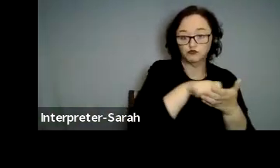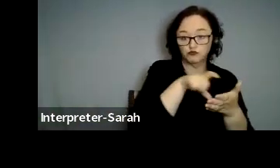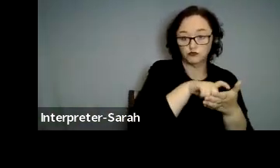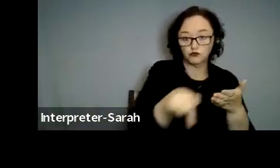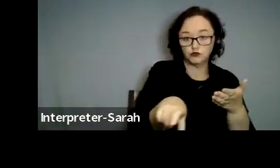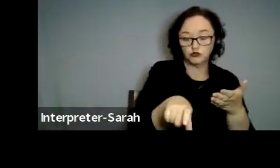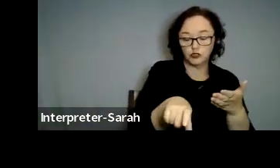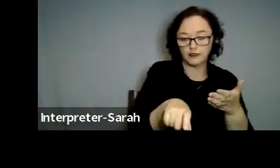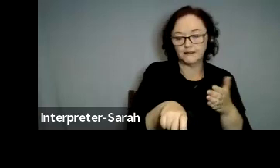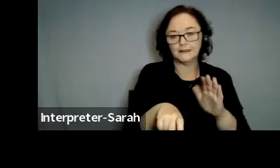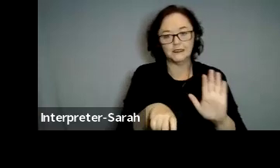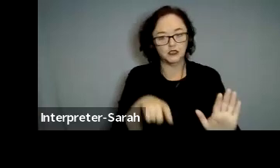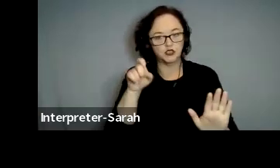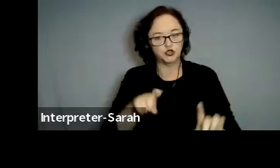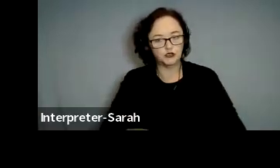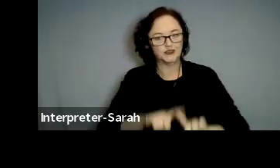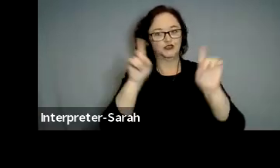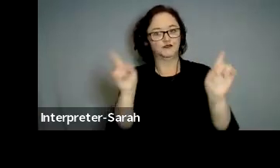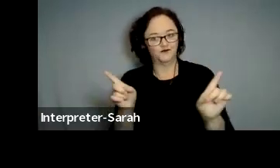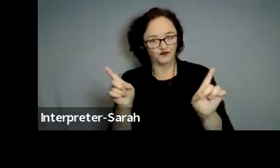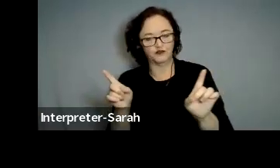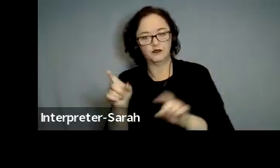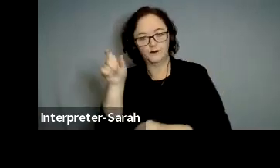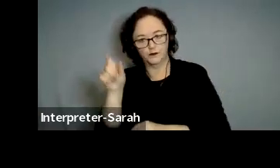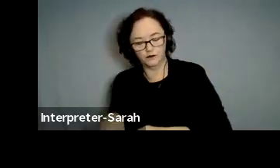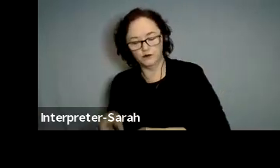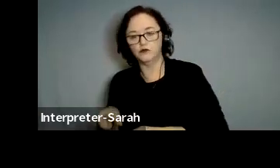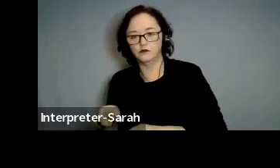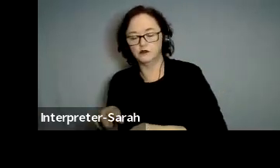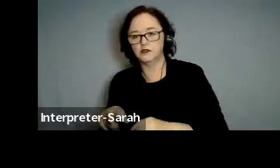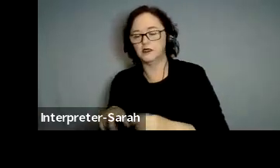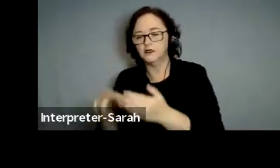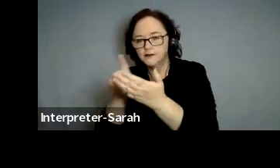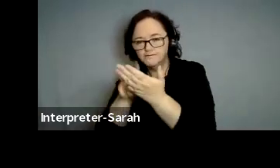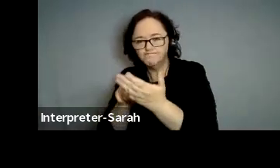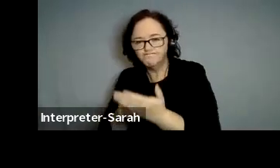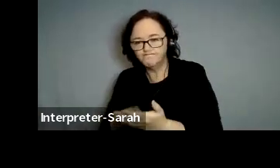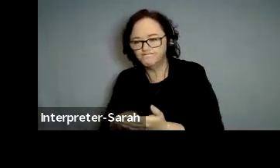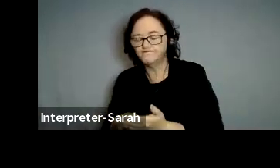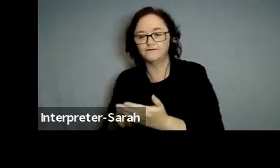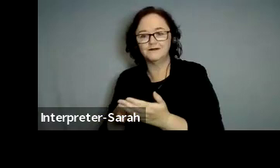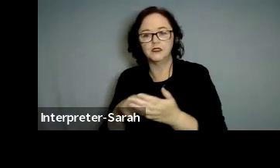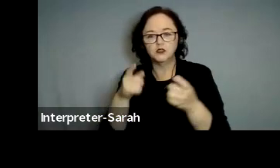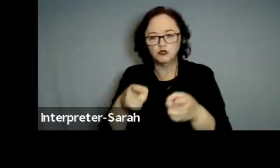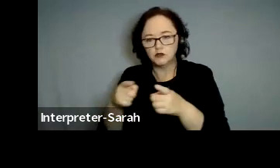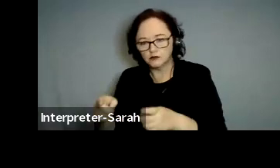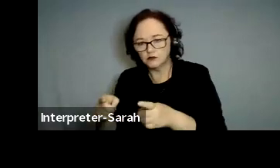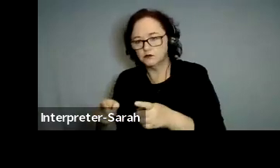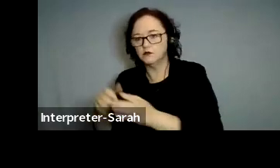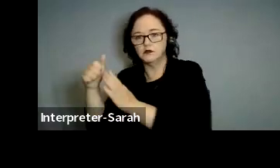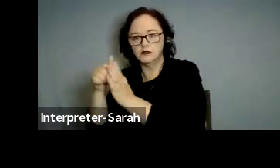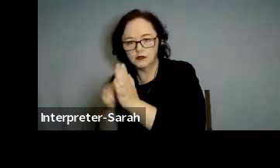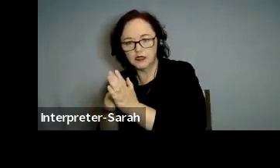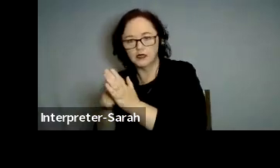same person that's reconciling the bank account, taking that step of really matching the transactions in the accounting system to what's on our bank